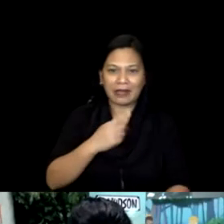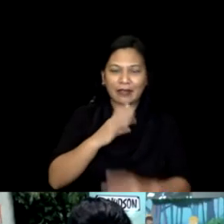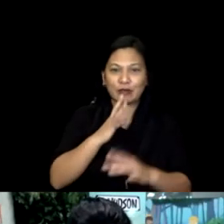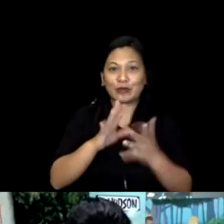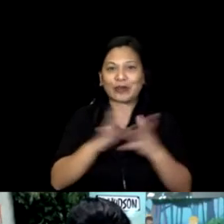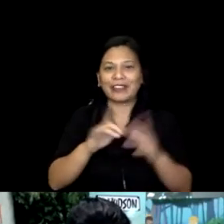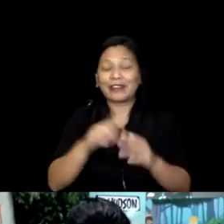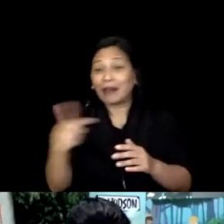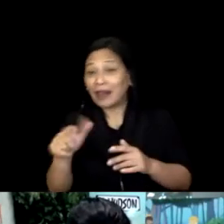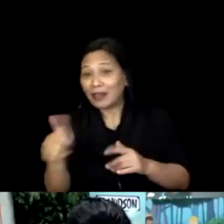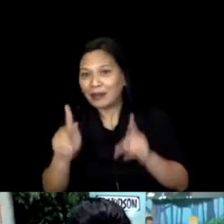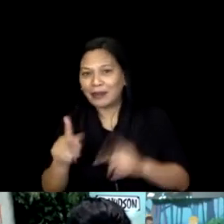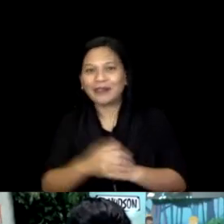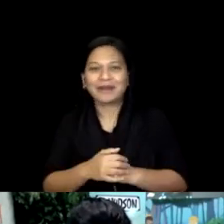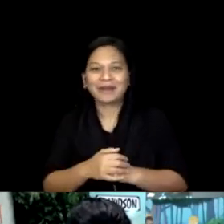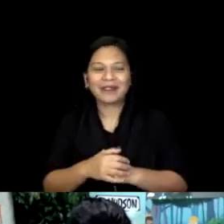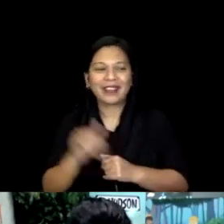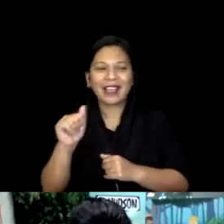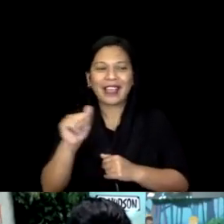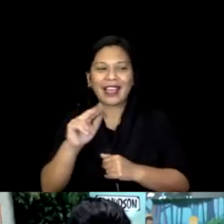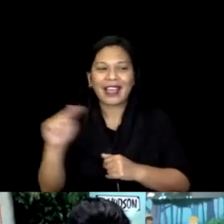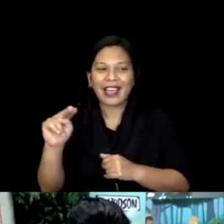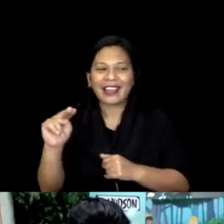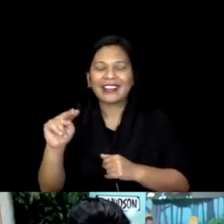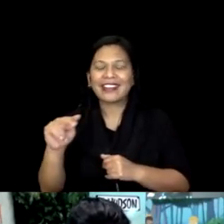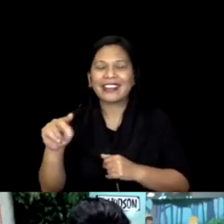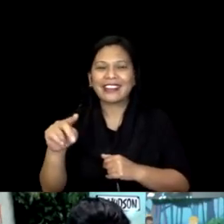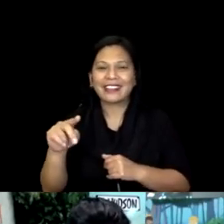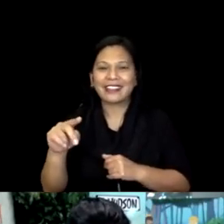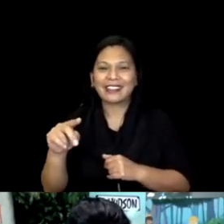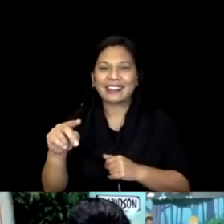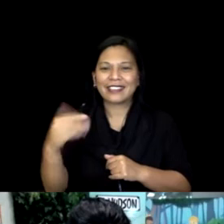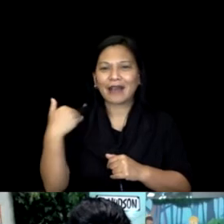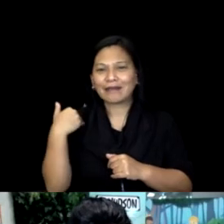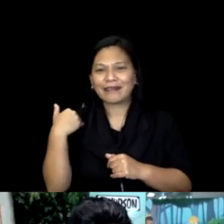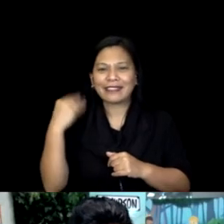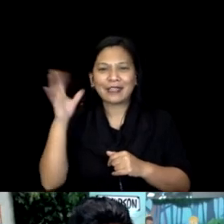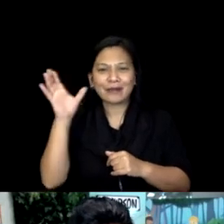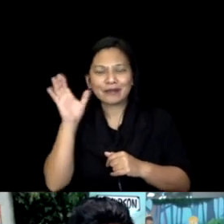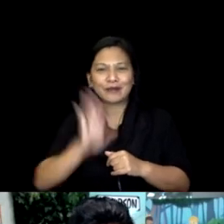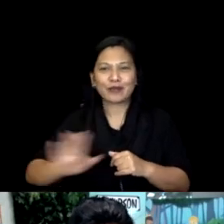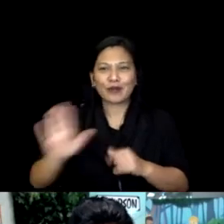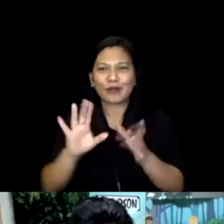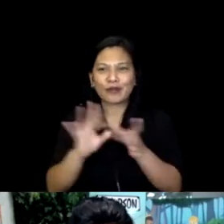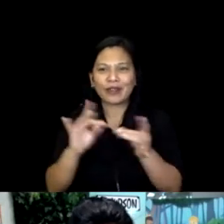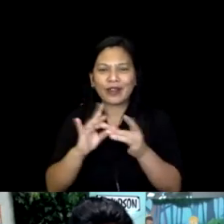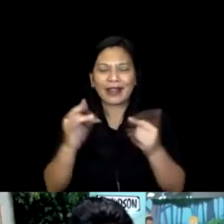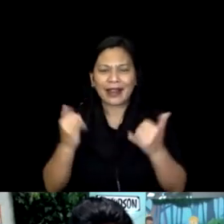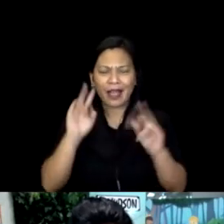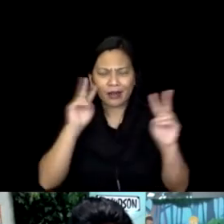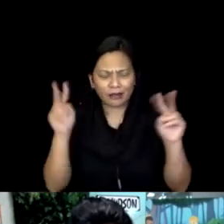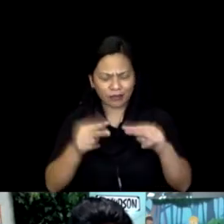Well, I just listening to you guys, I just think it's just funny. I'm looking at my work in a completely different way.